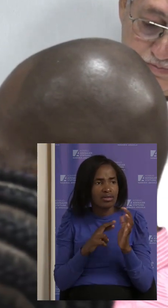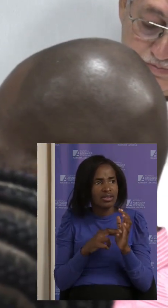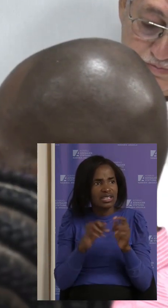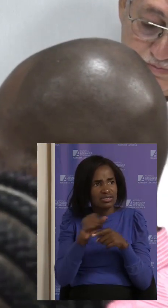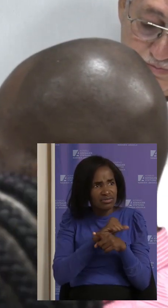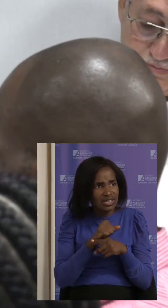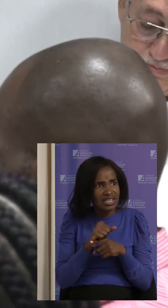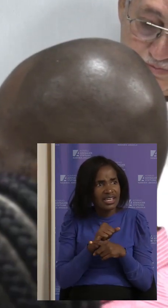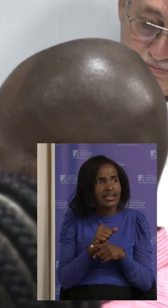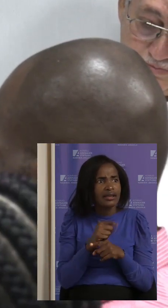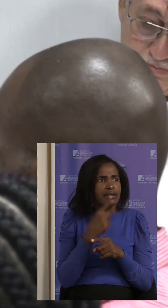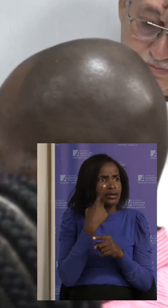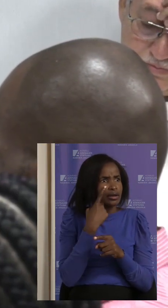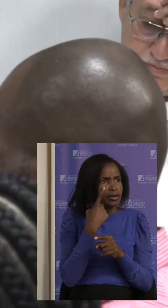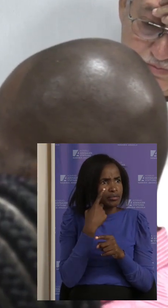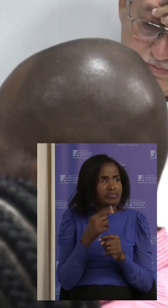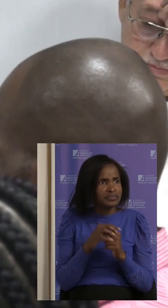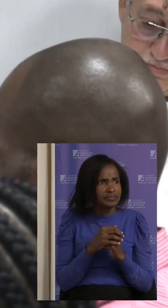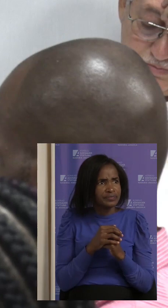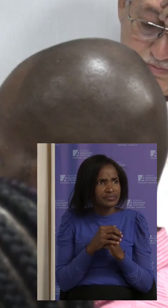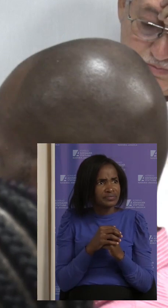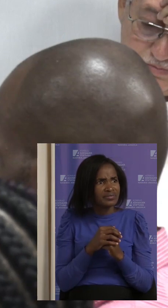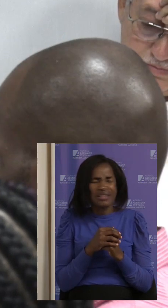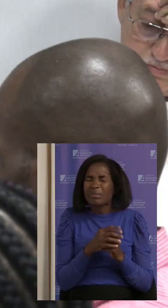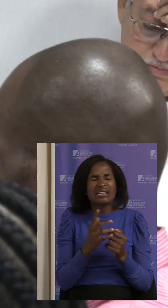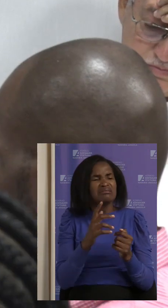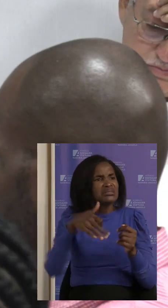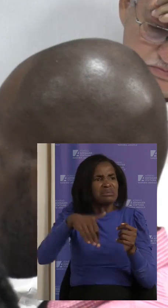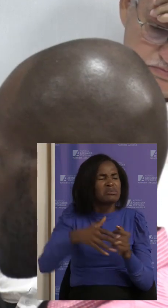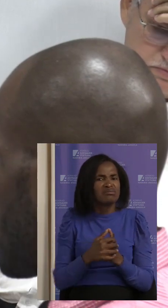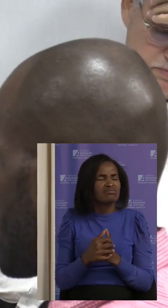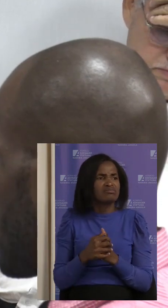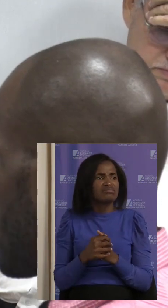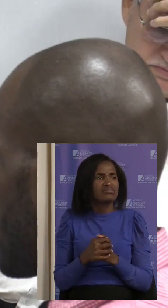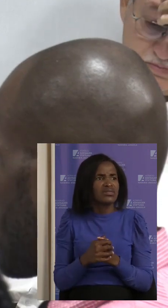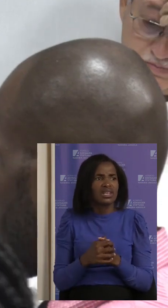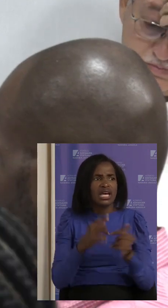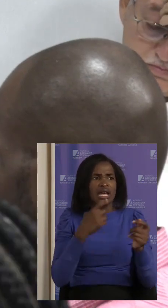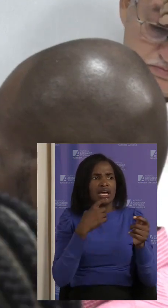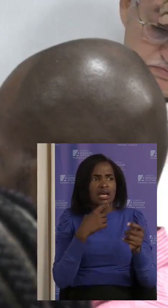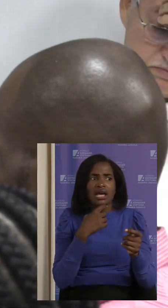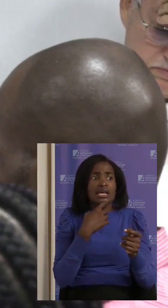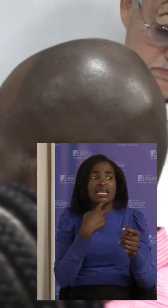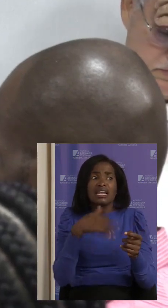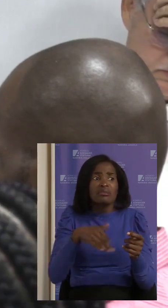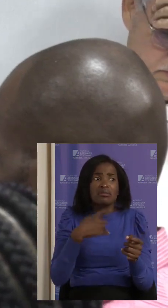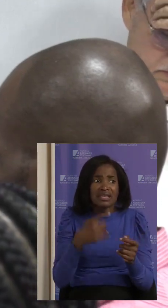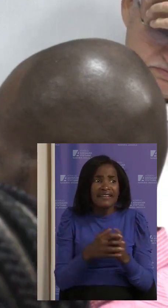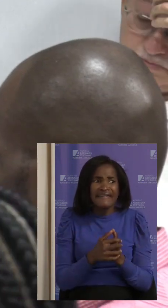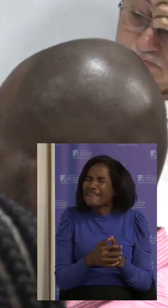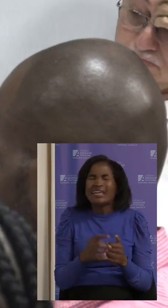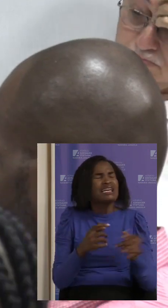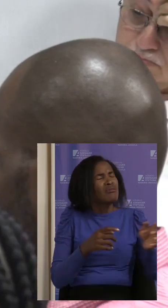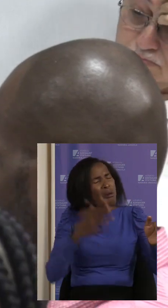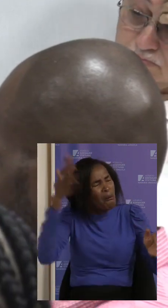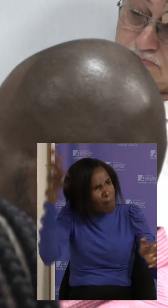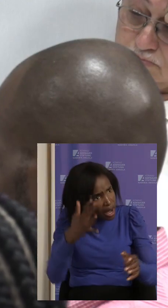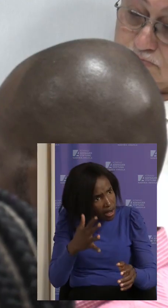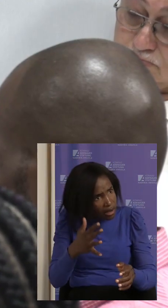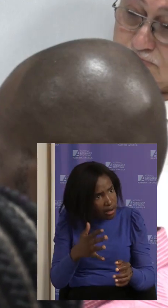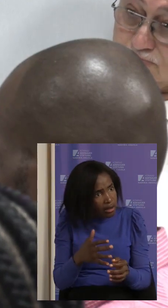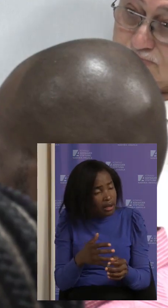been observing, so we are more, training becomes a lucrative business. I just want to take it I was a teacher, I'm a